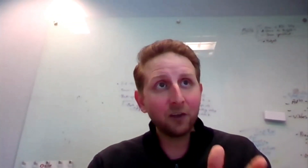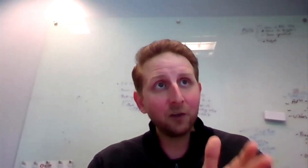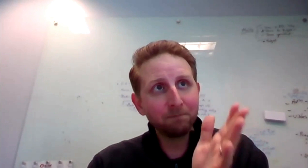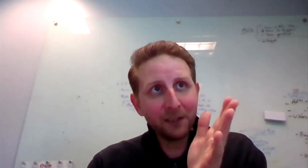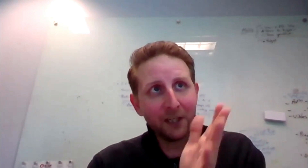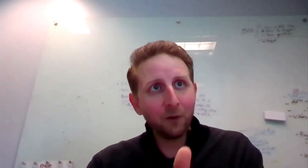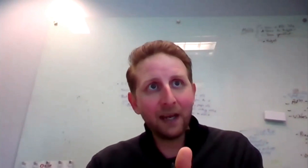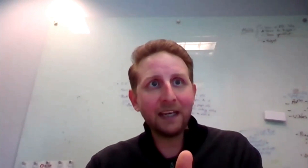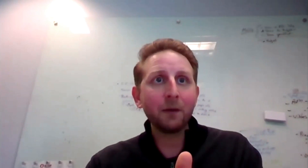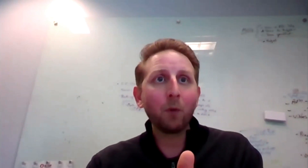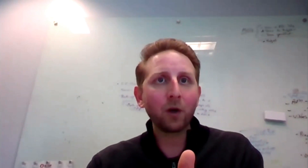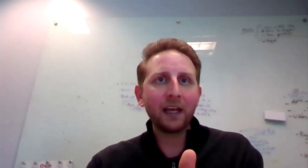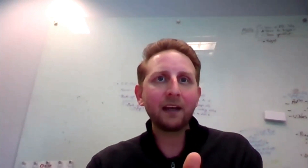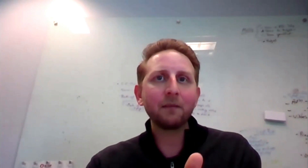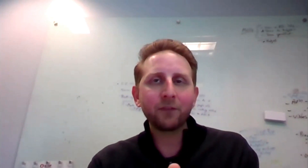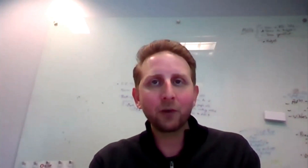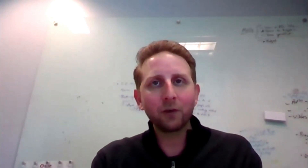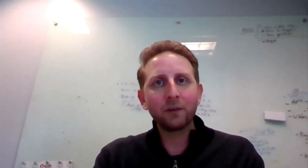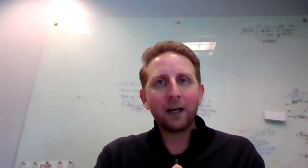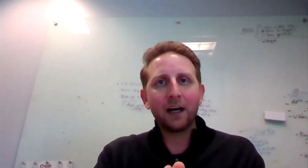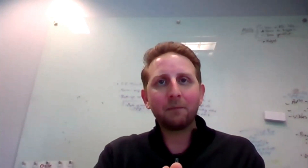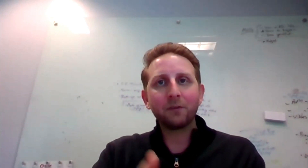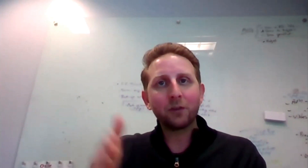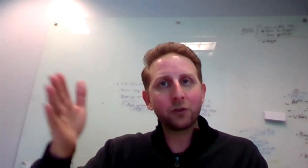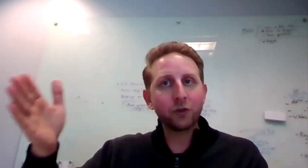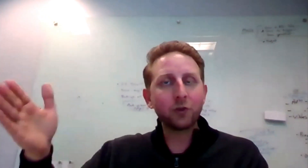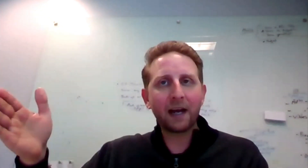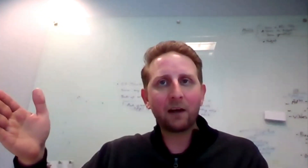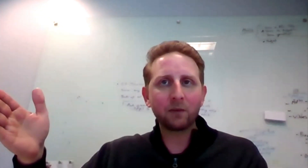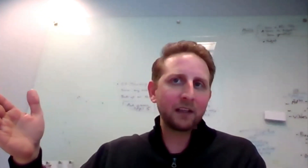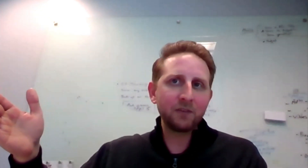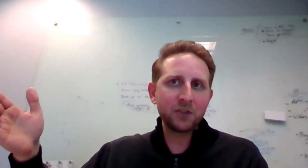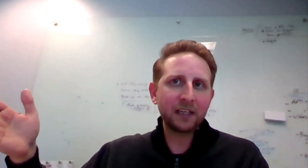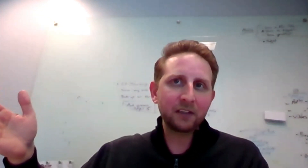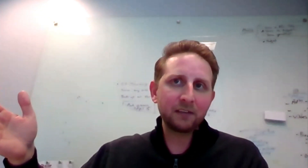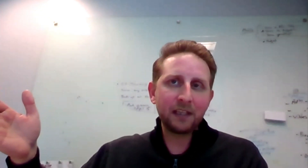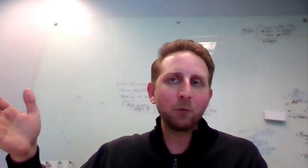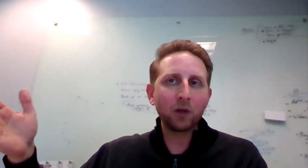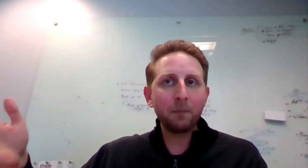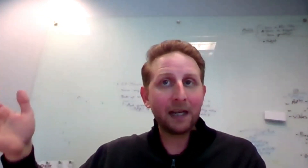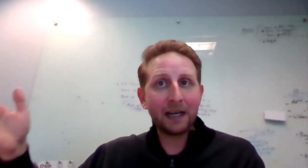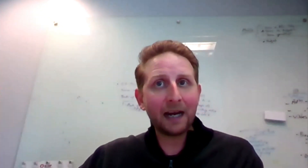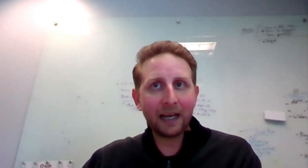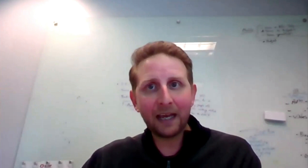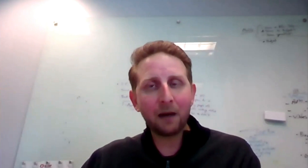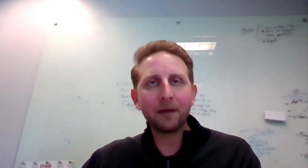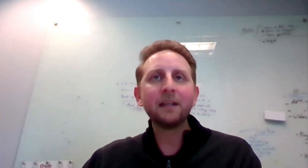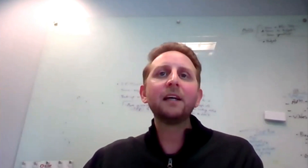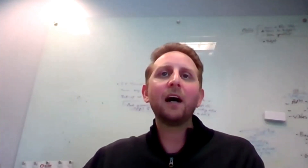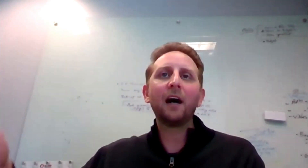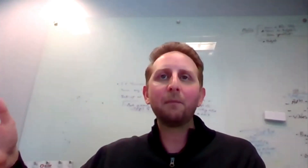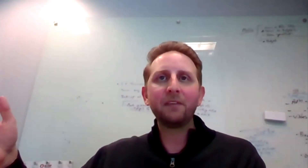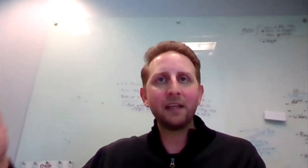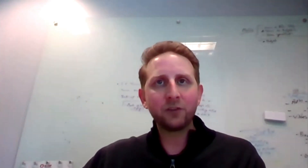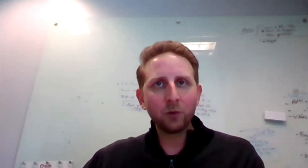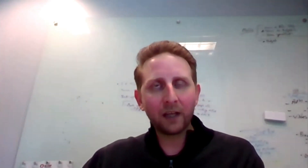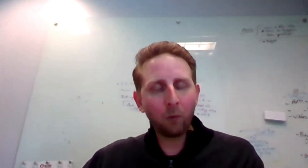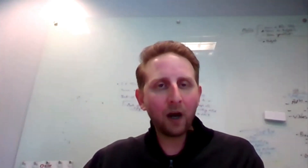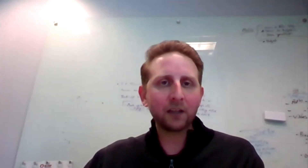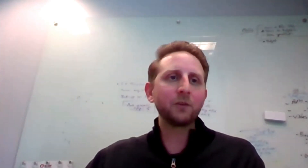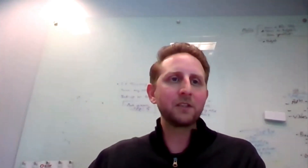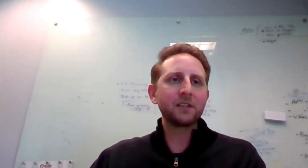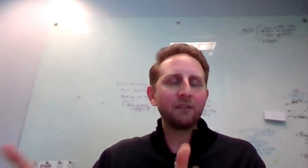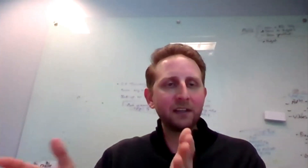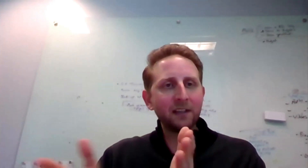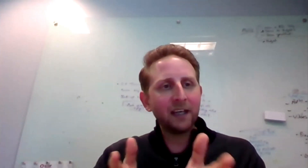working until, you know, 8 a.m. for shoot around, like the visiting team will come in at 9 a.m. And do